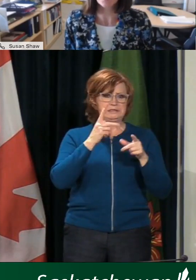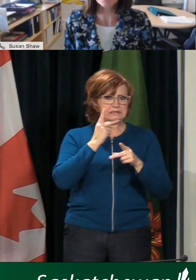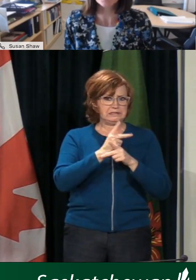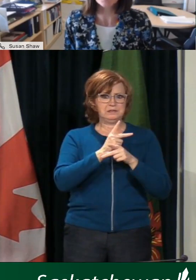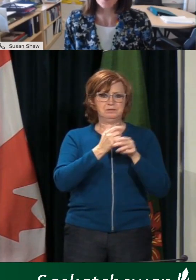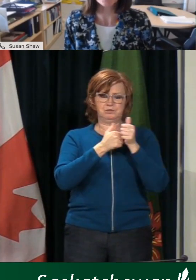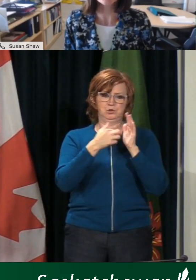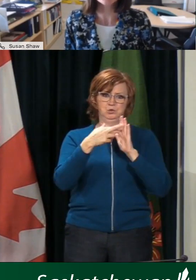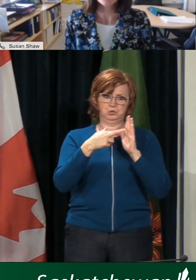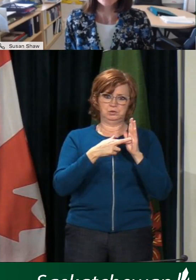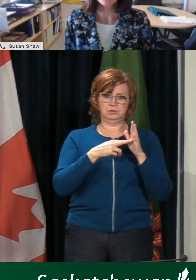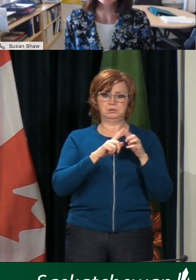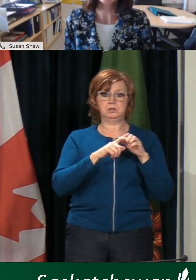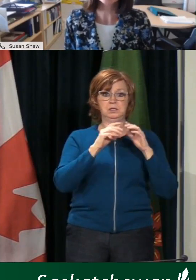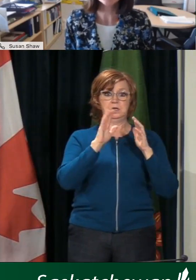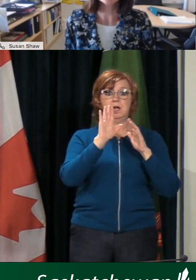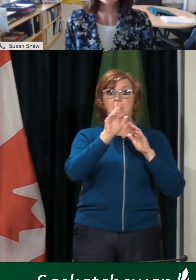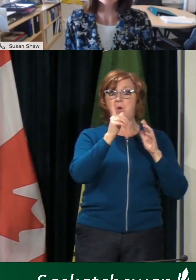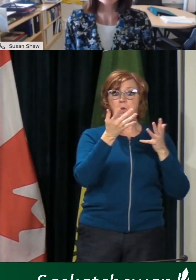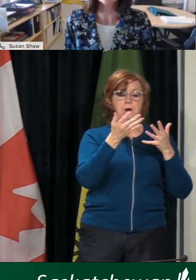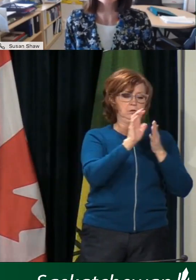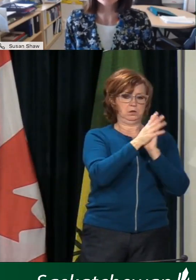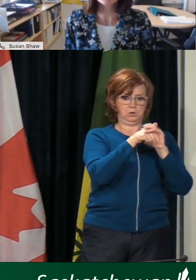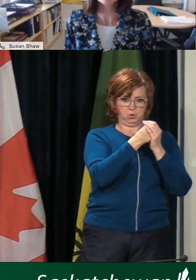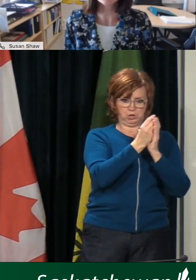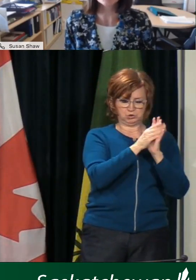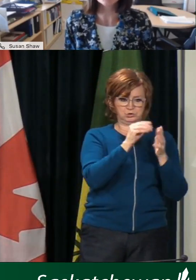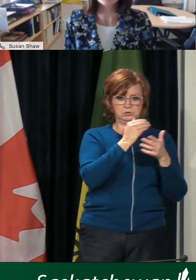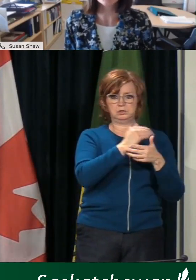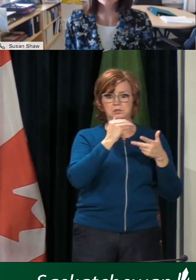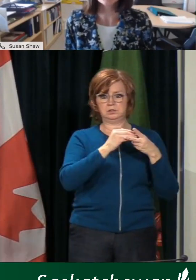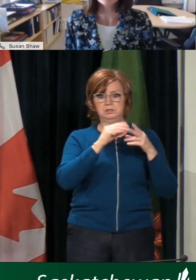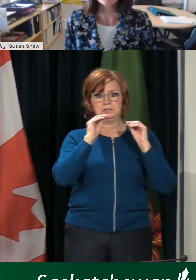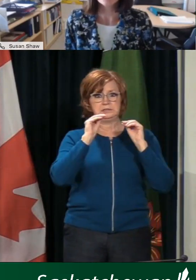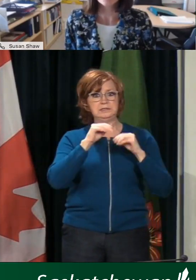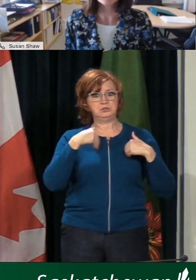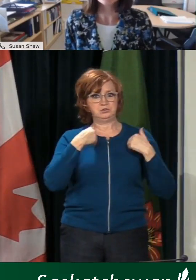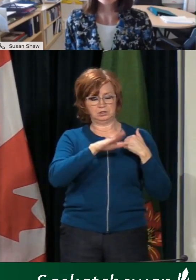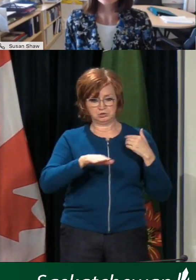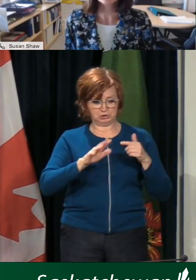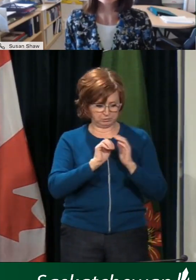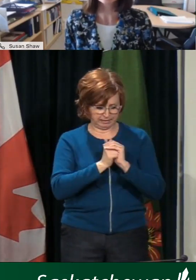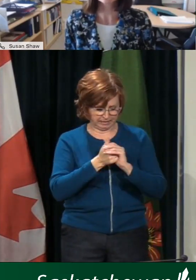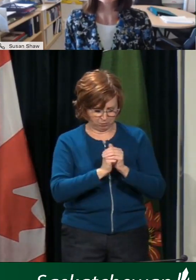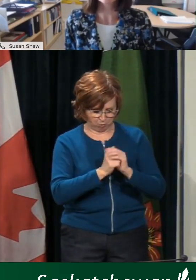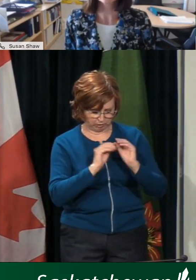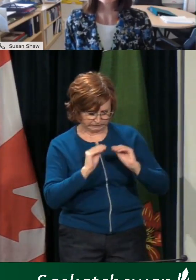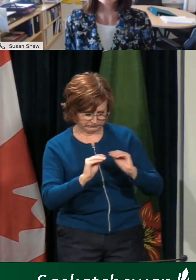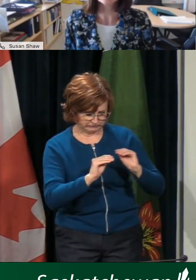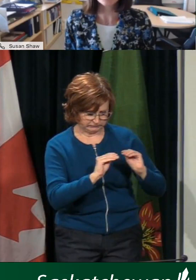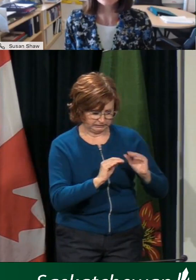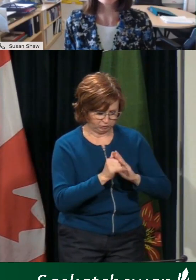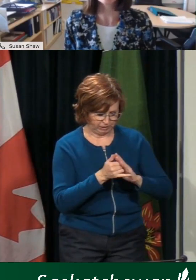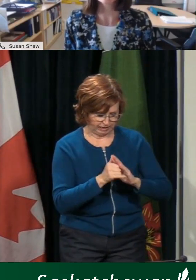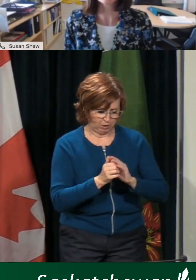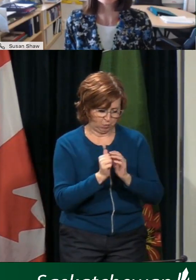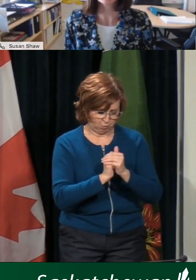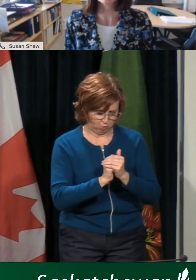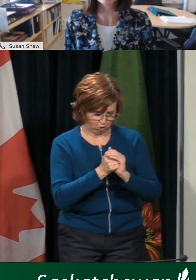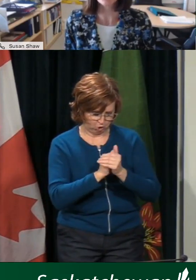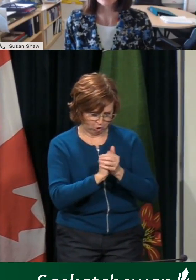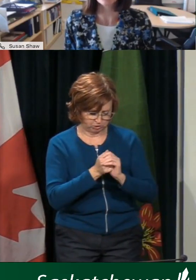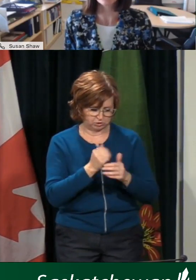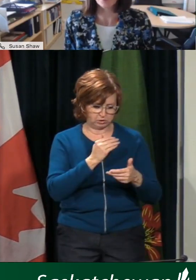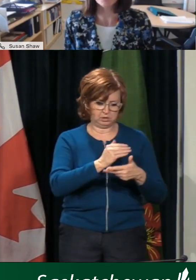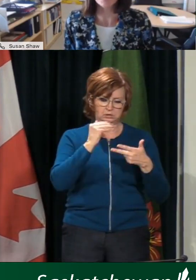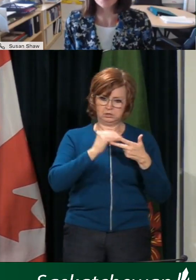their hands as well, and continue practicing physical distancing. And it's important to be able that you can identify those people that